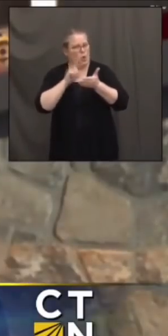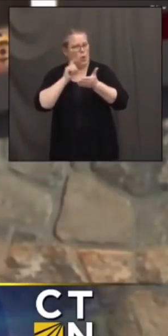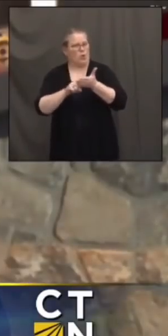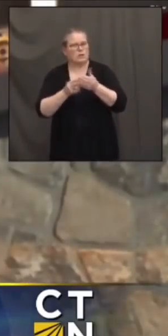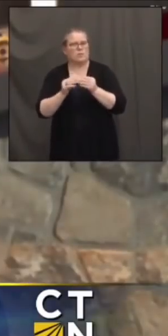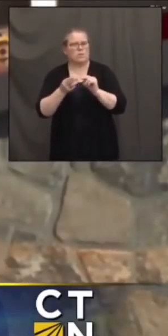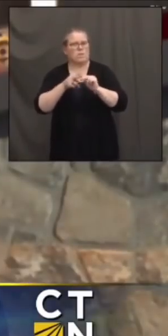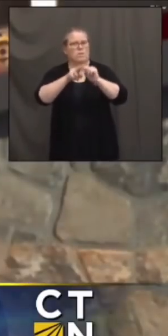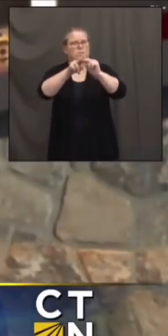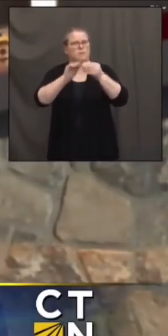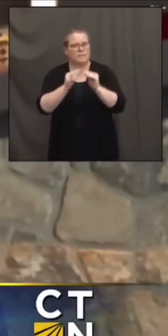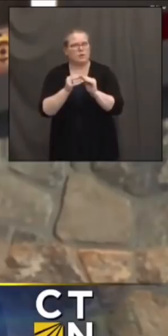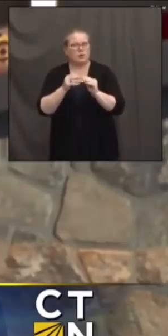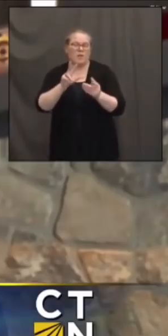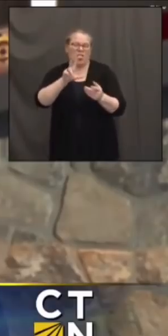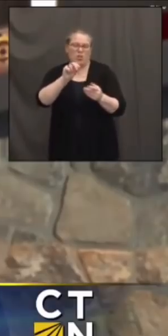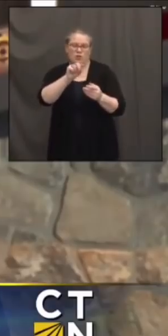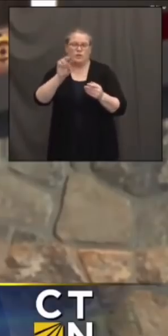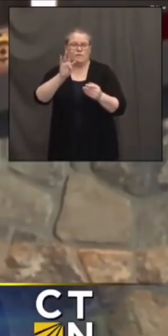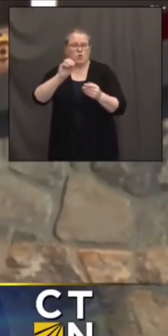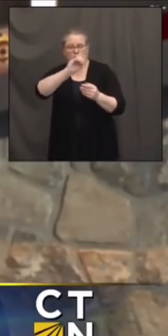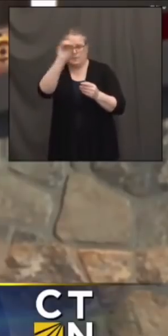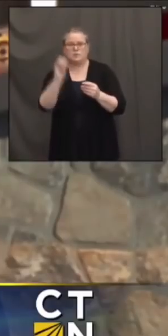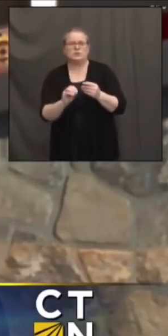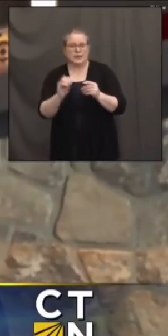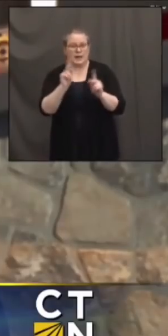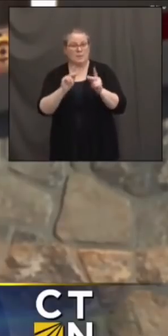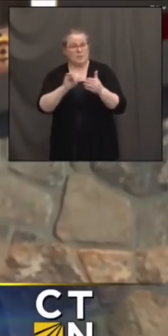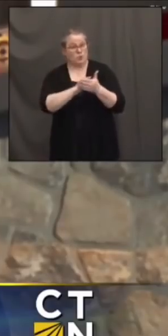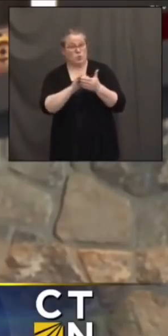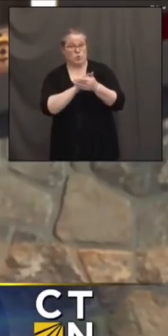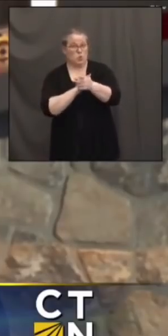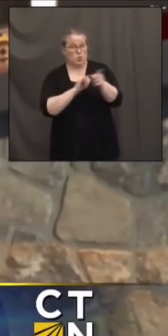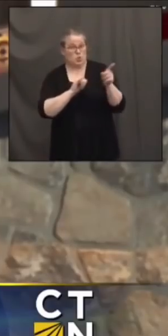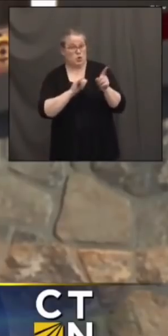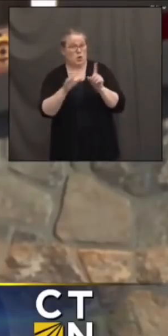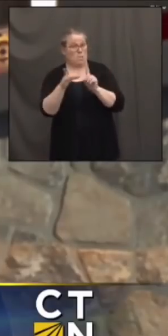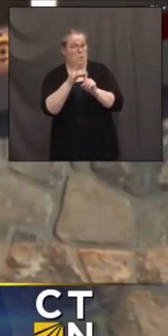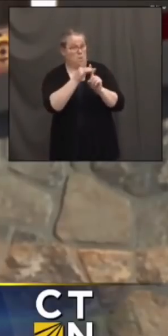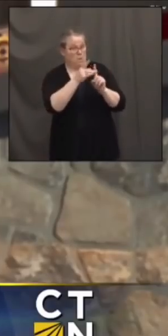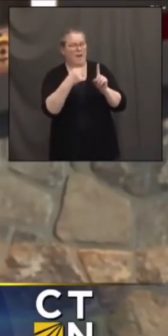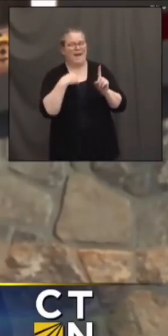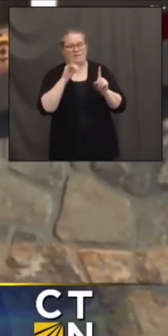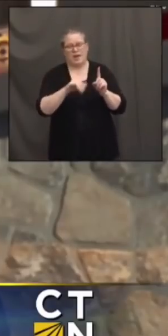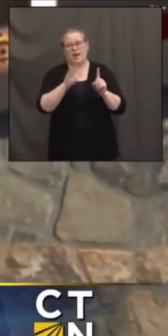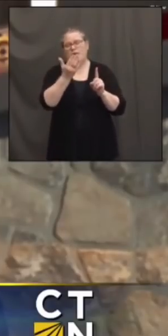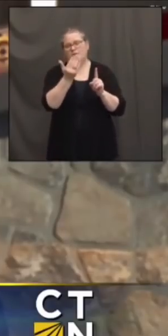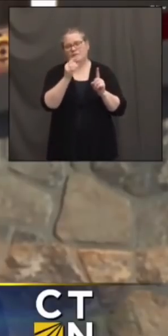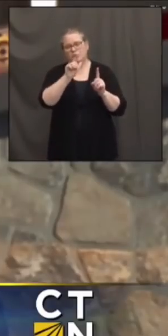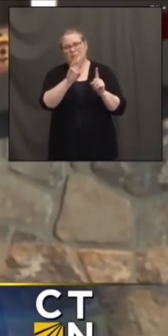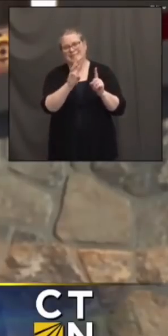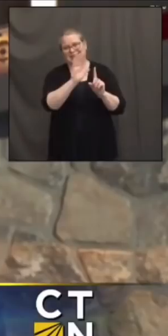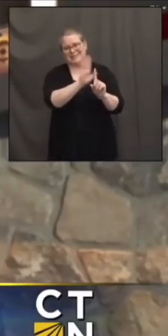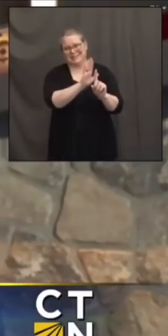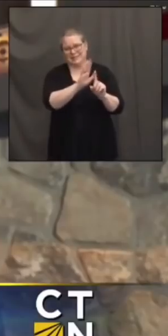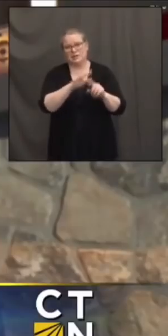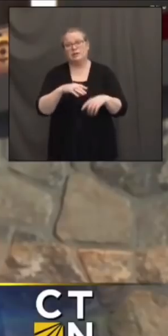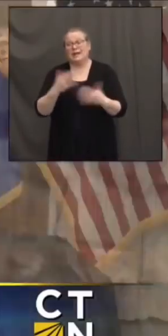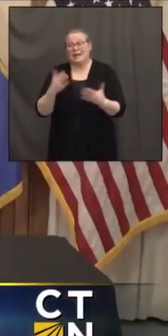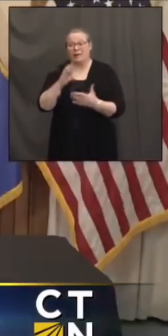It's probably about 30 to 40% of infections in New York right now. And it's a lot of the infections in Connecticut as